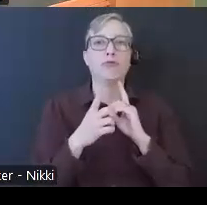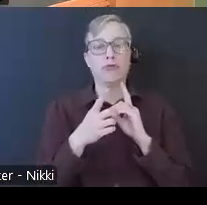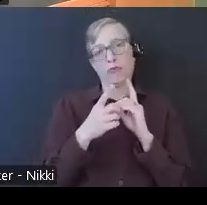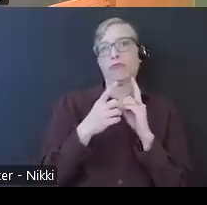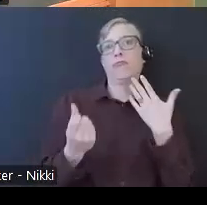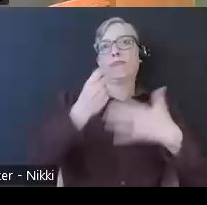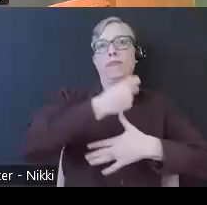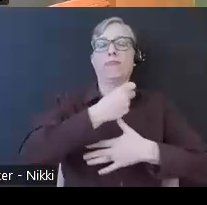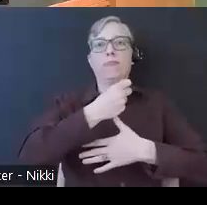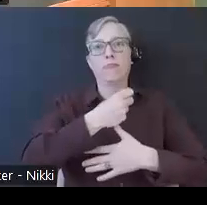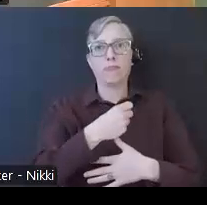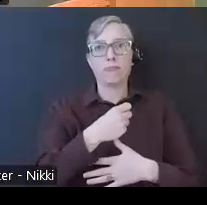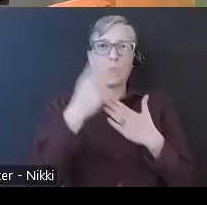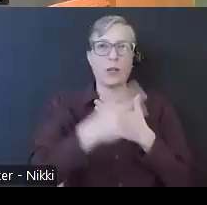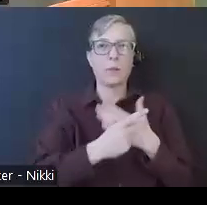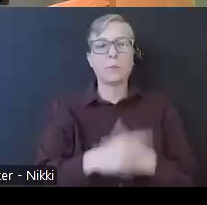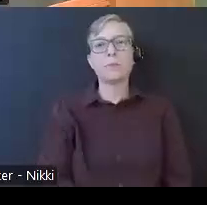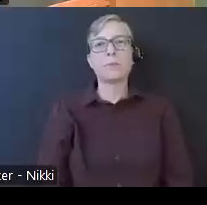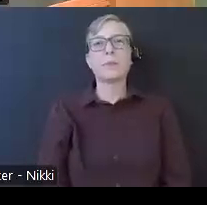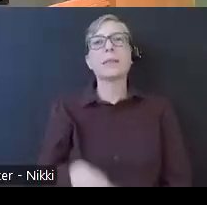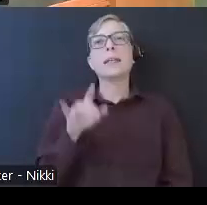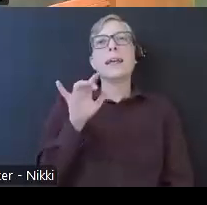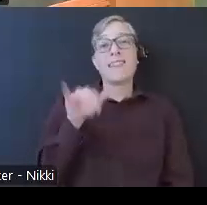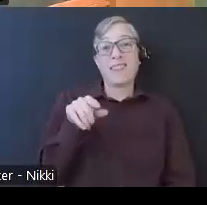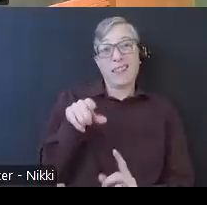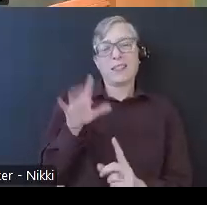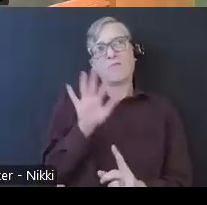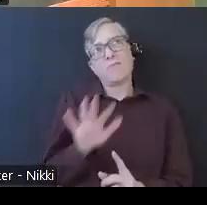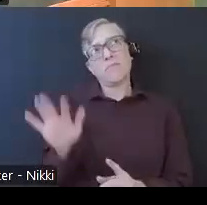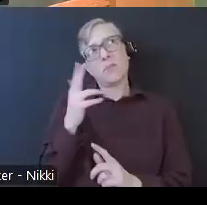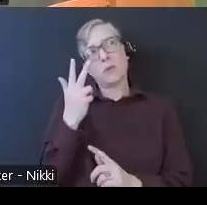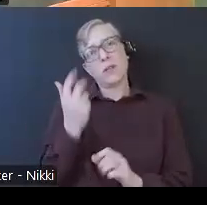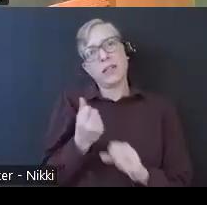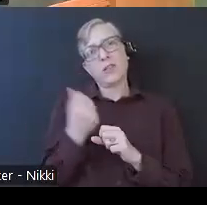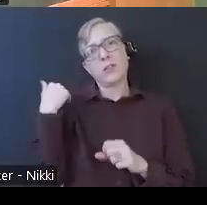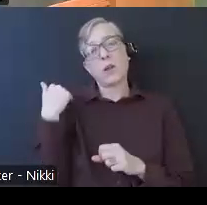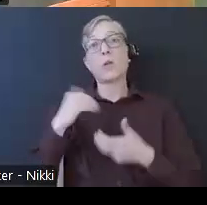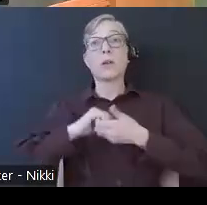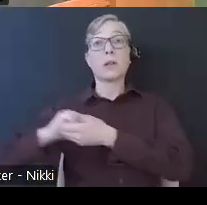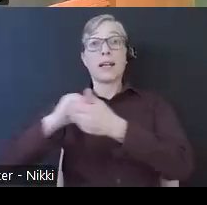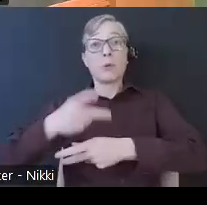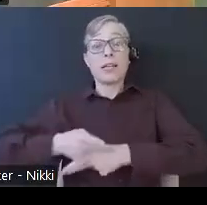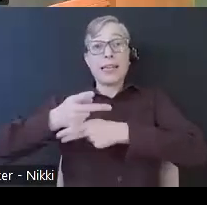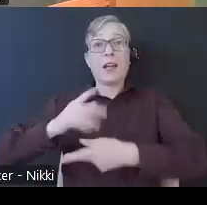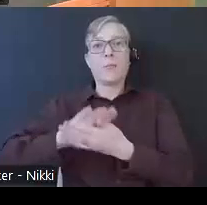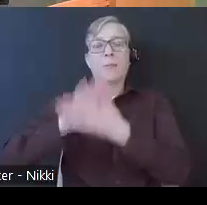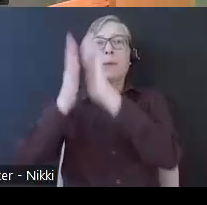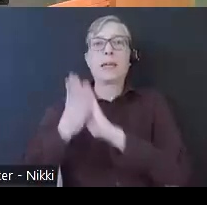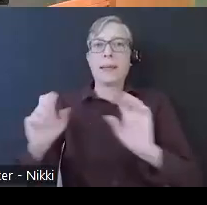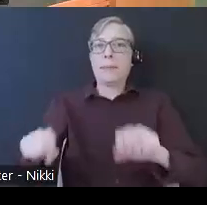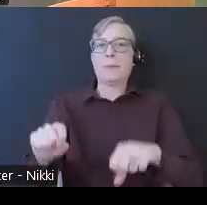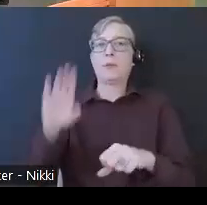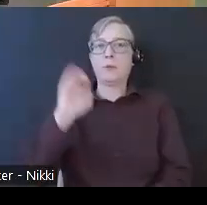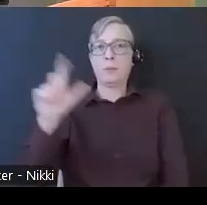and this is as of about 3 years ago, collaborative care became billable. So I think in New York State, it might have been earlier, but